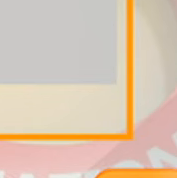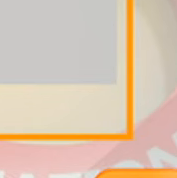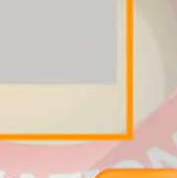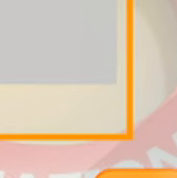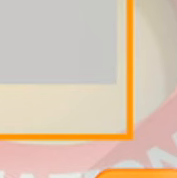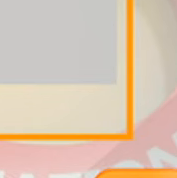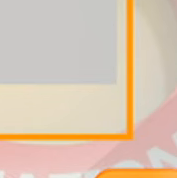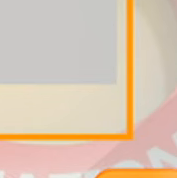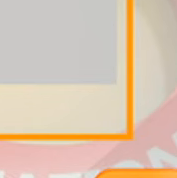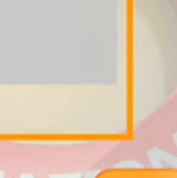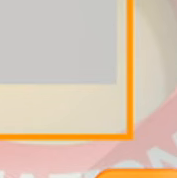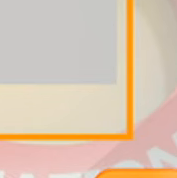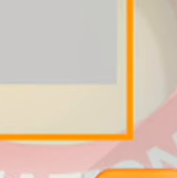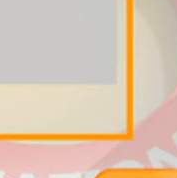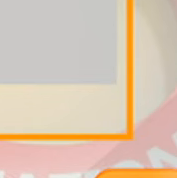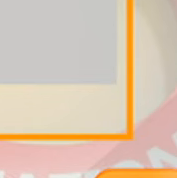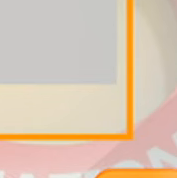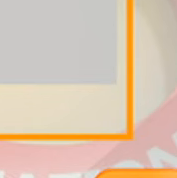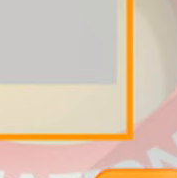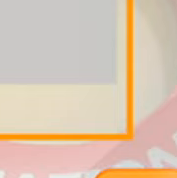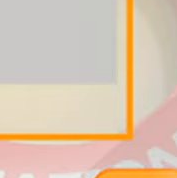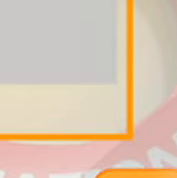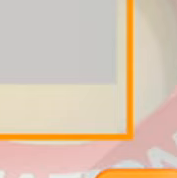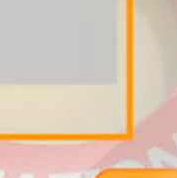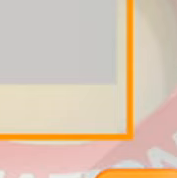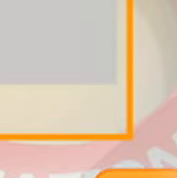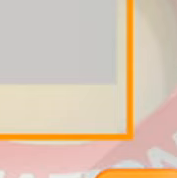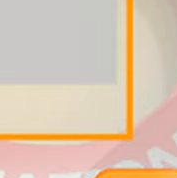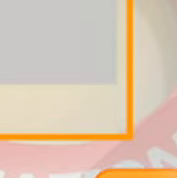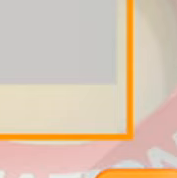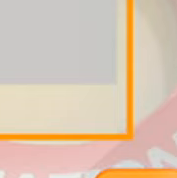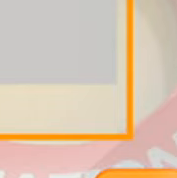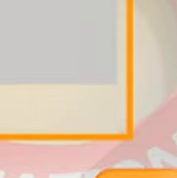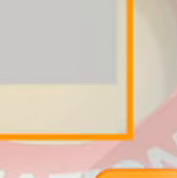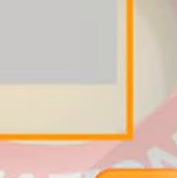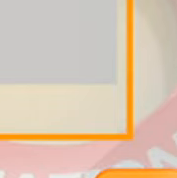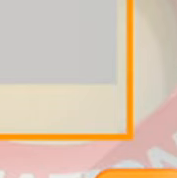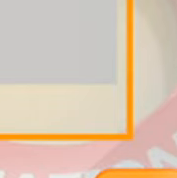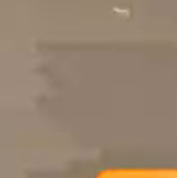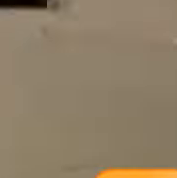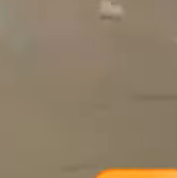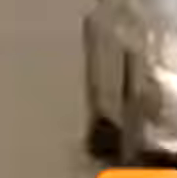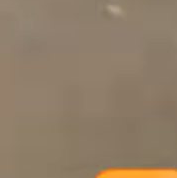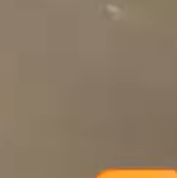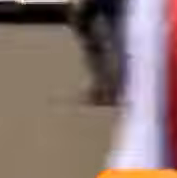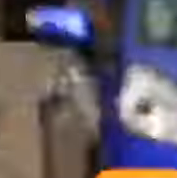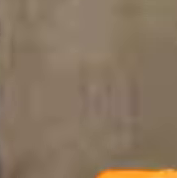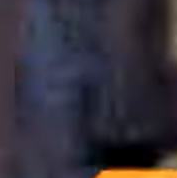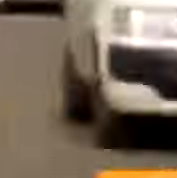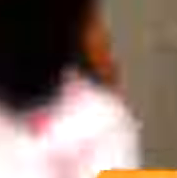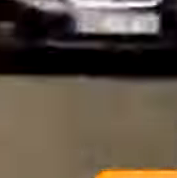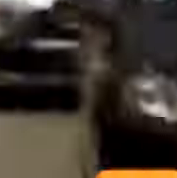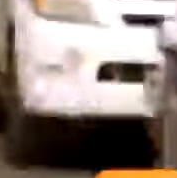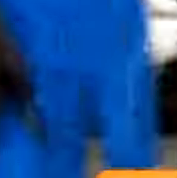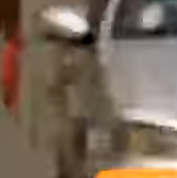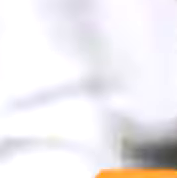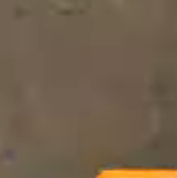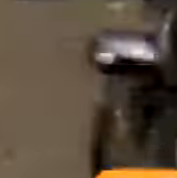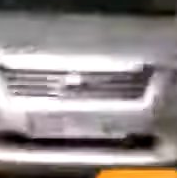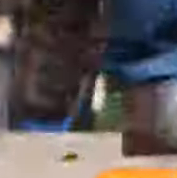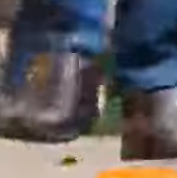Machining Complex Limited, Vehicle Manufacturers Limited, and Rivertex East Africa Limited. The government has given a number